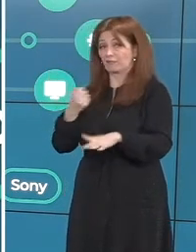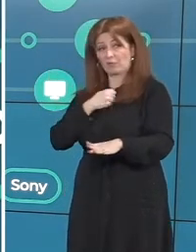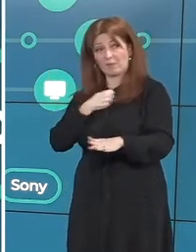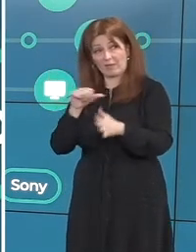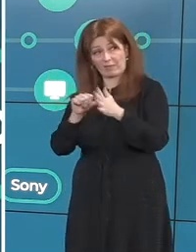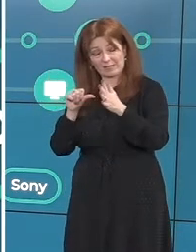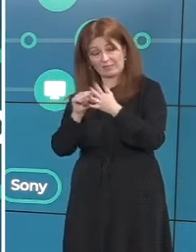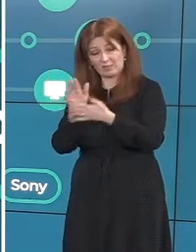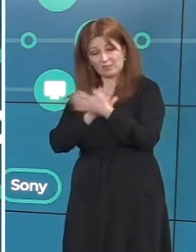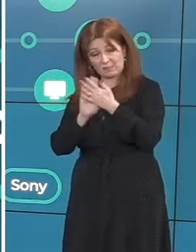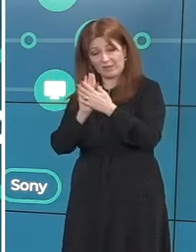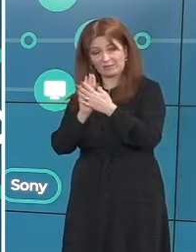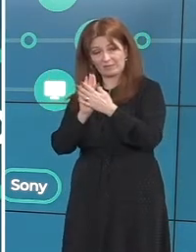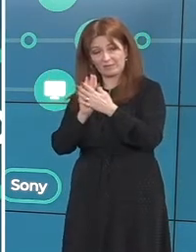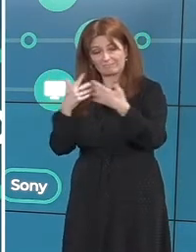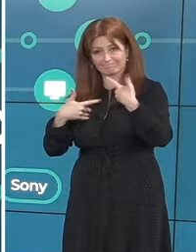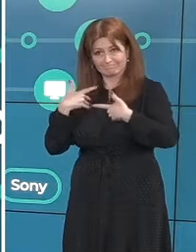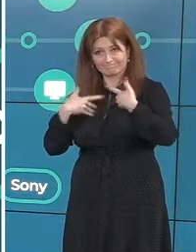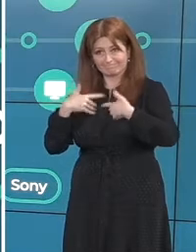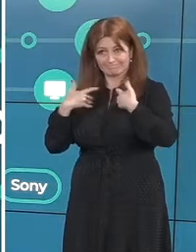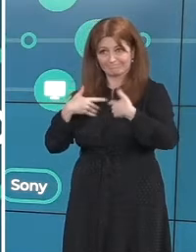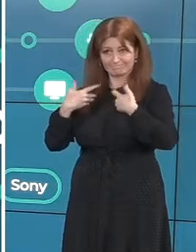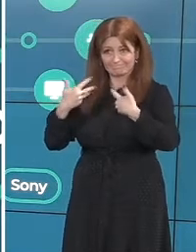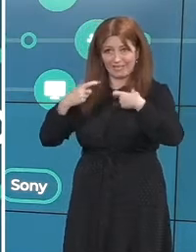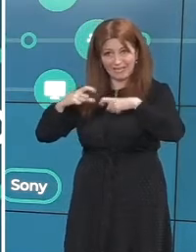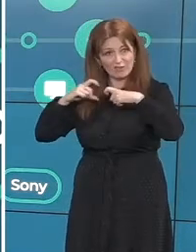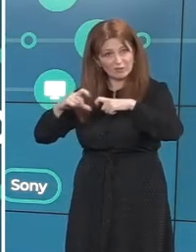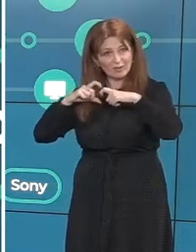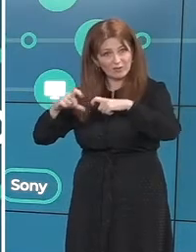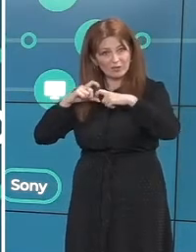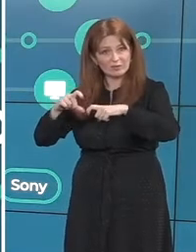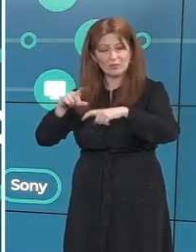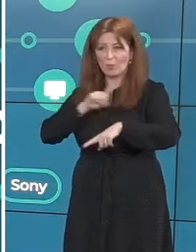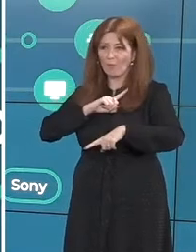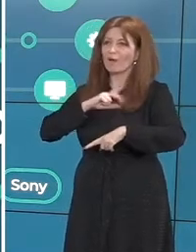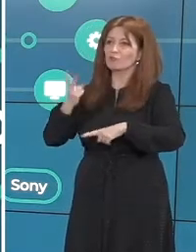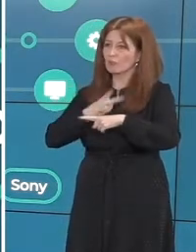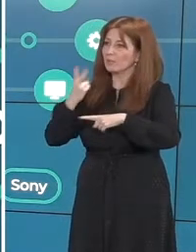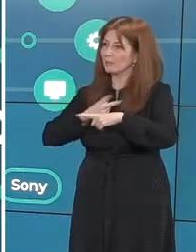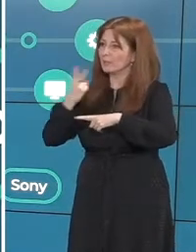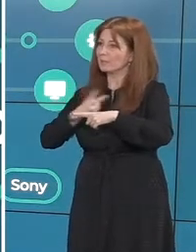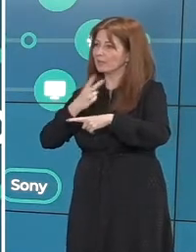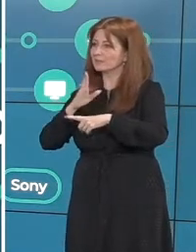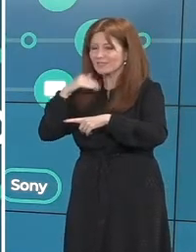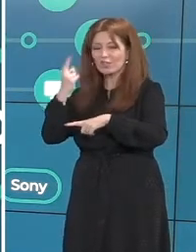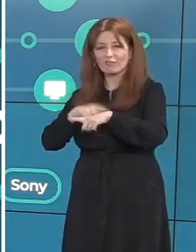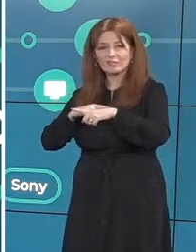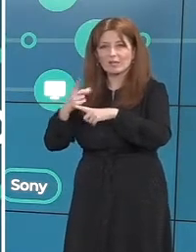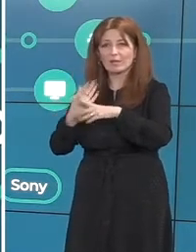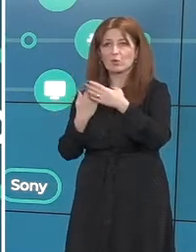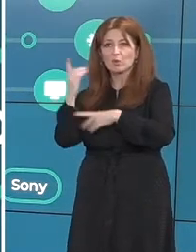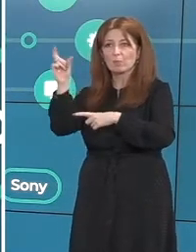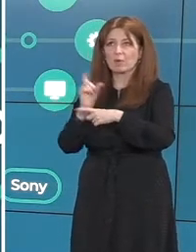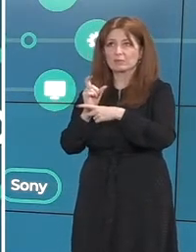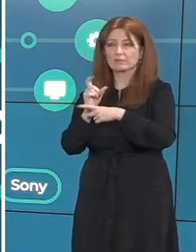is sort of keeping the energy up and not burning out, because you're often having the same conversation every time a new person comes in at a high level of the